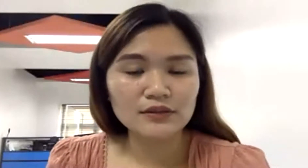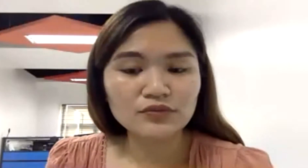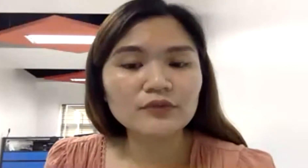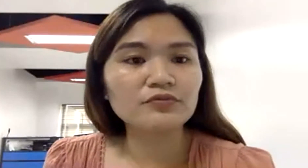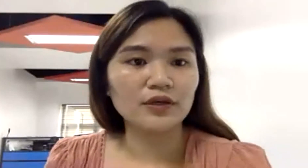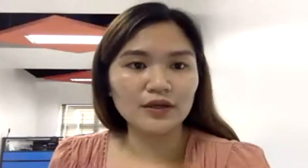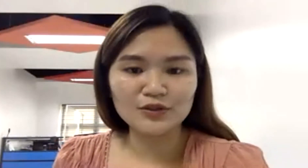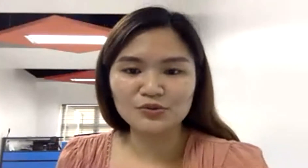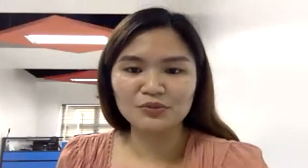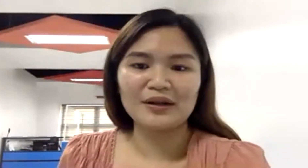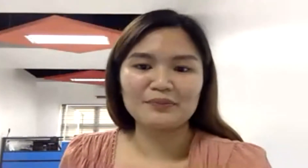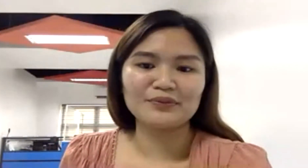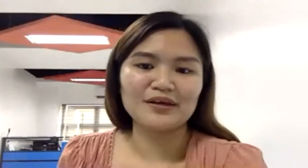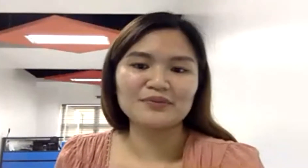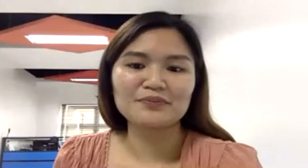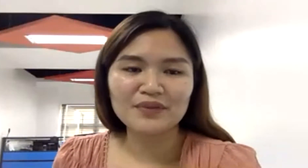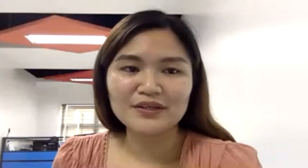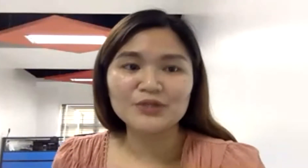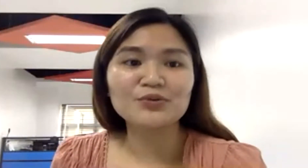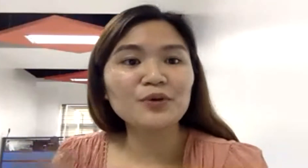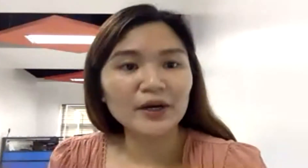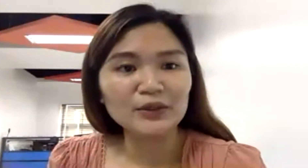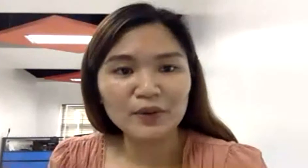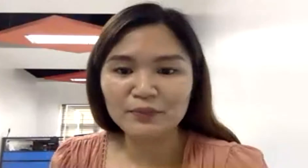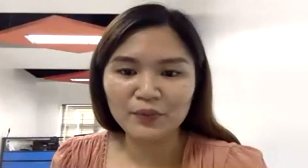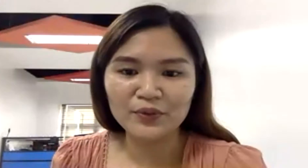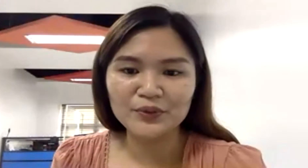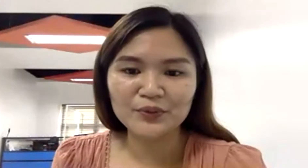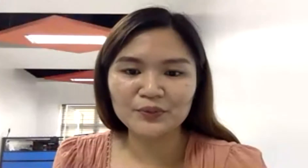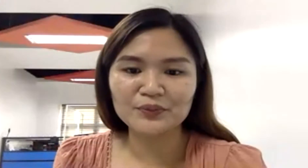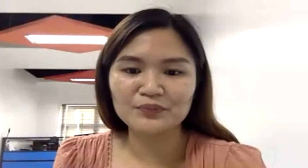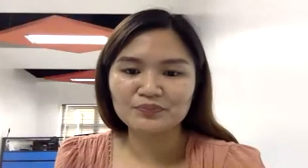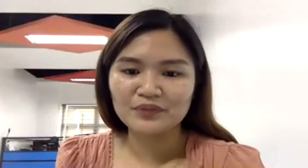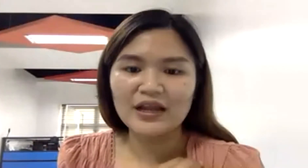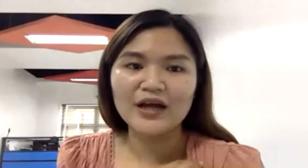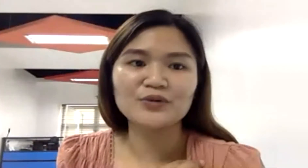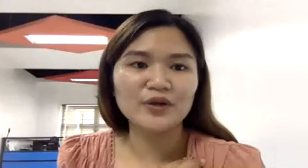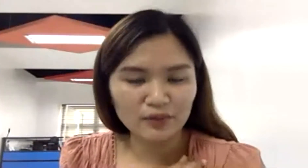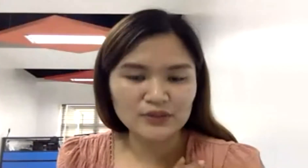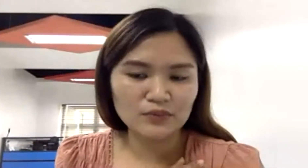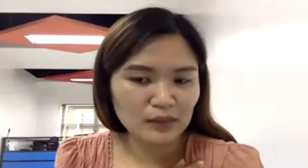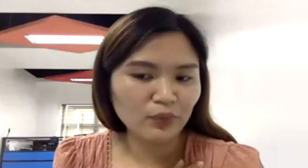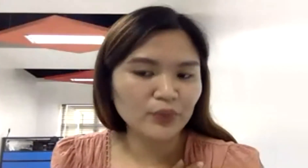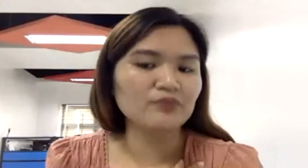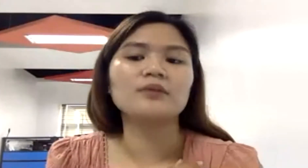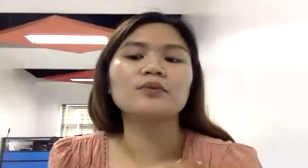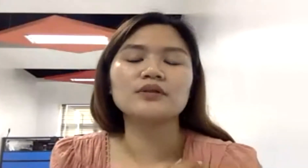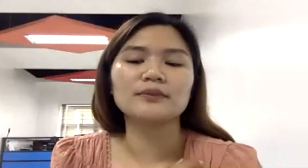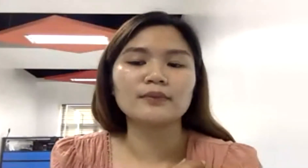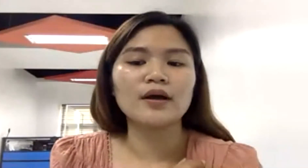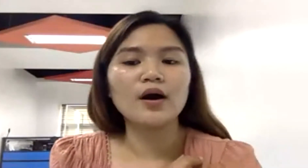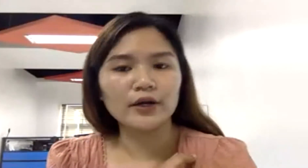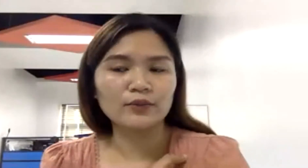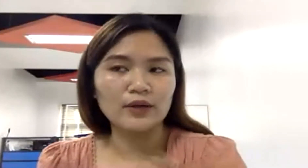this is for free. So wala po tayong, siguro yung hardware po, yun yung kailangan yung i-request kung wala po kayong available